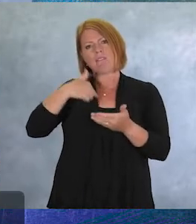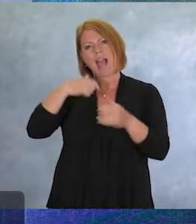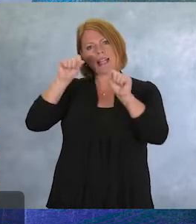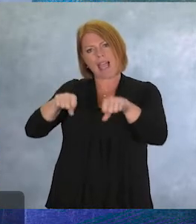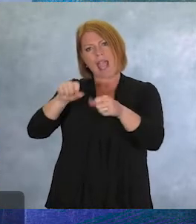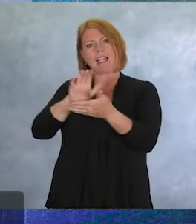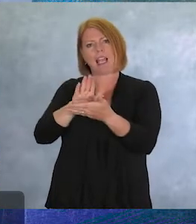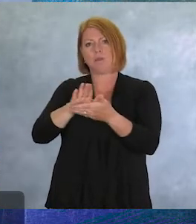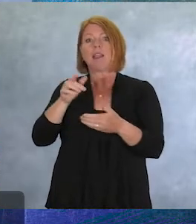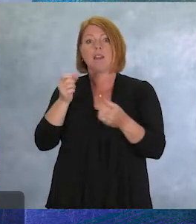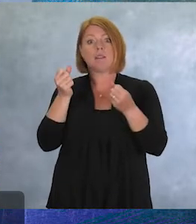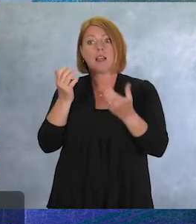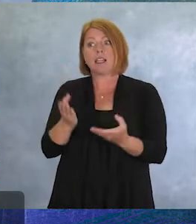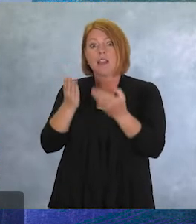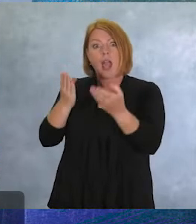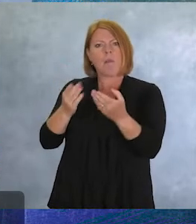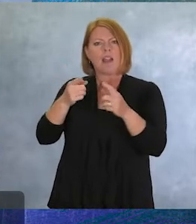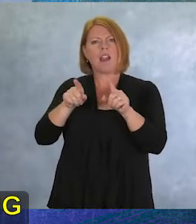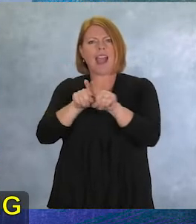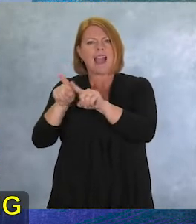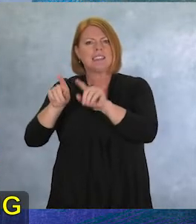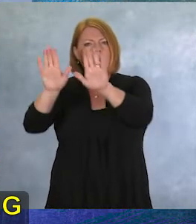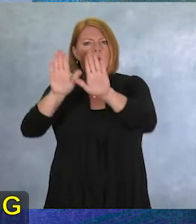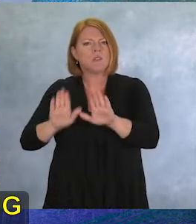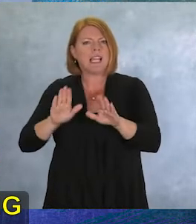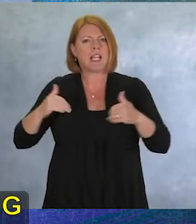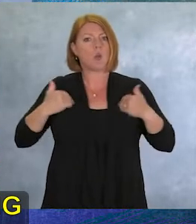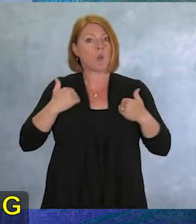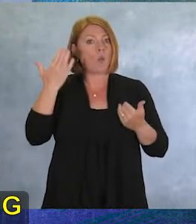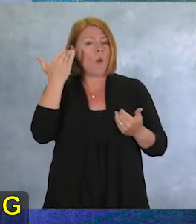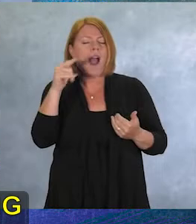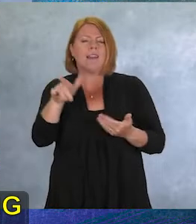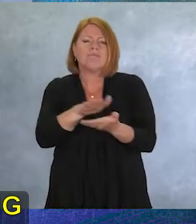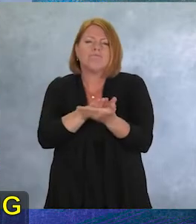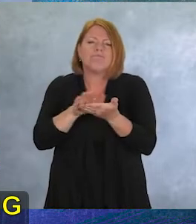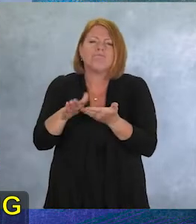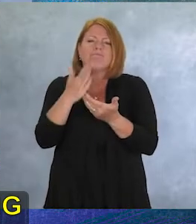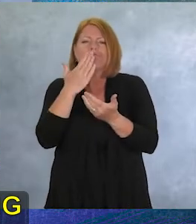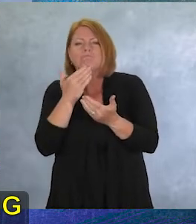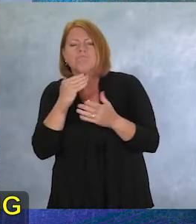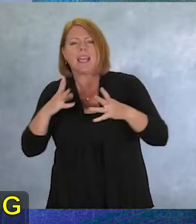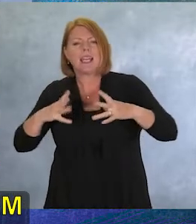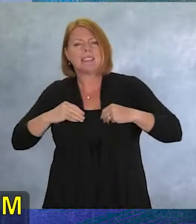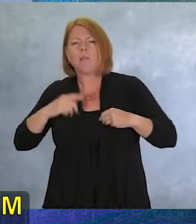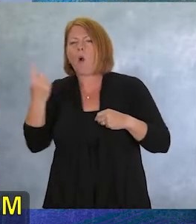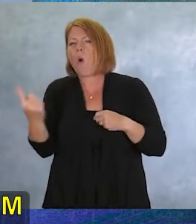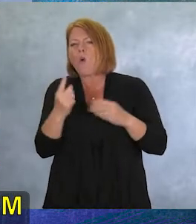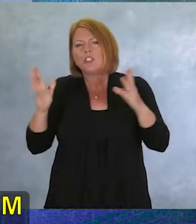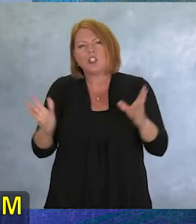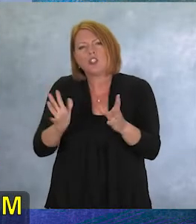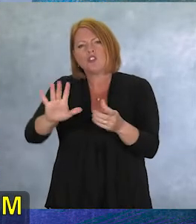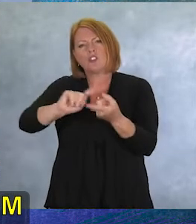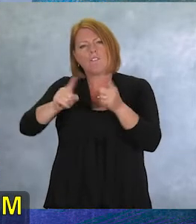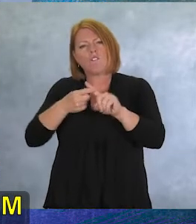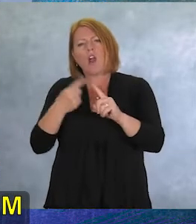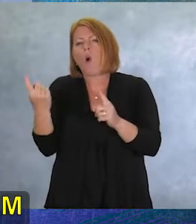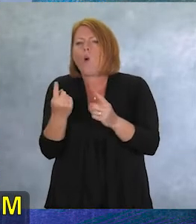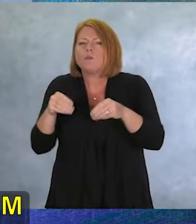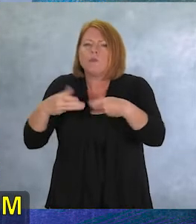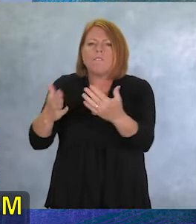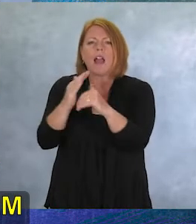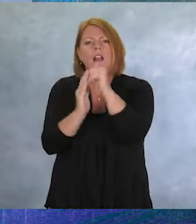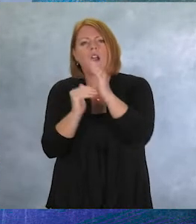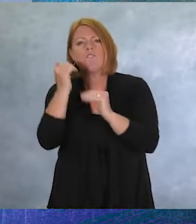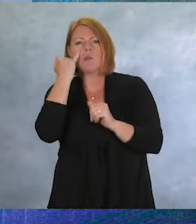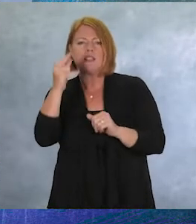and was nominated for the Outstanding Youth Award because she is kind, accepting, and the first to encourage her friends and comfort them when